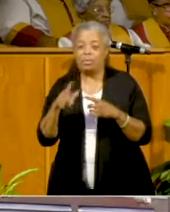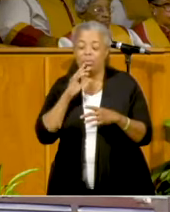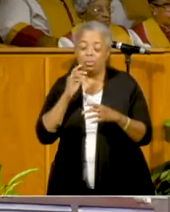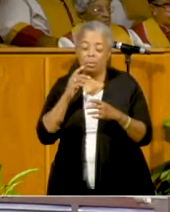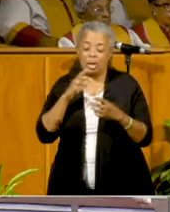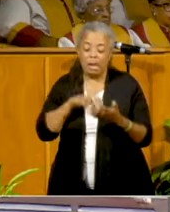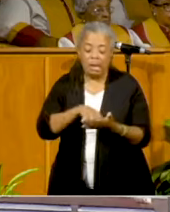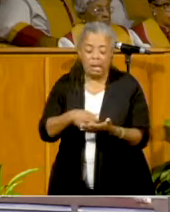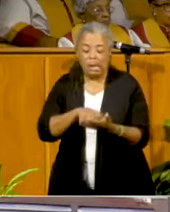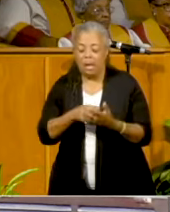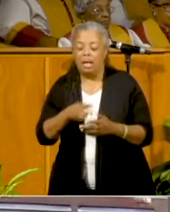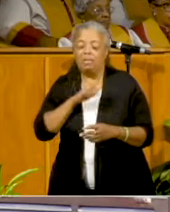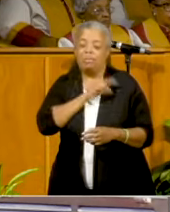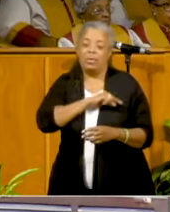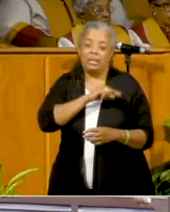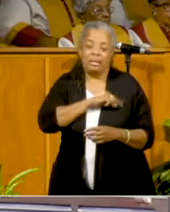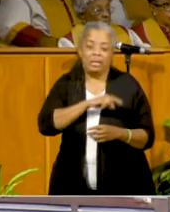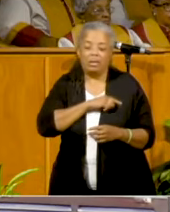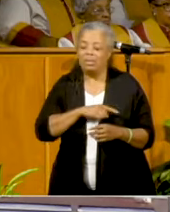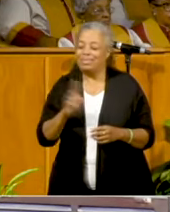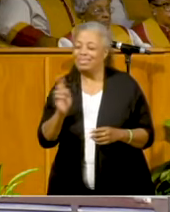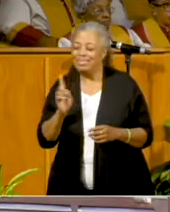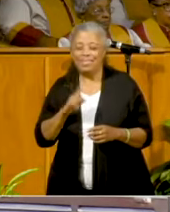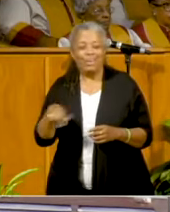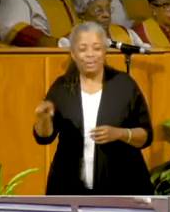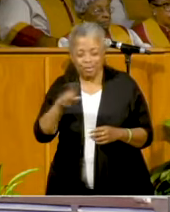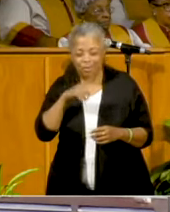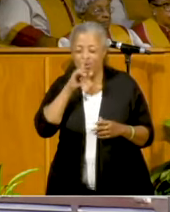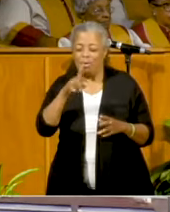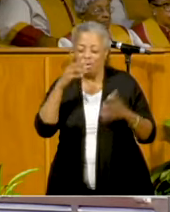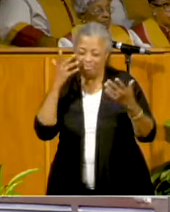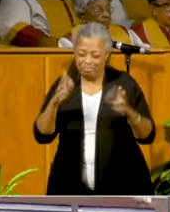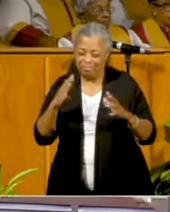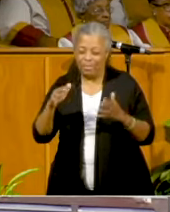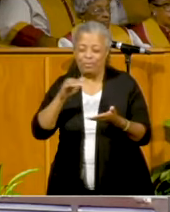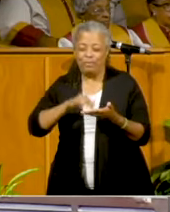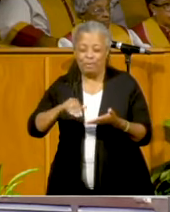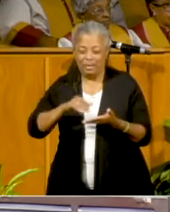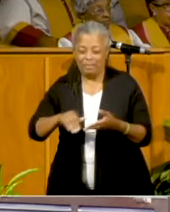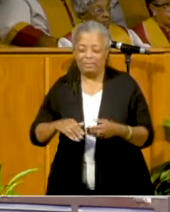with guilt for too long. No, you are forgiven.